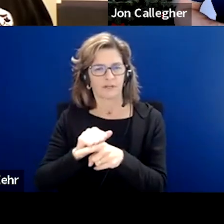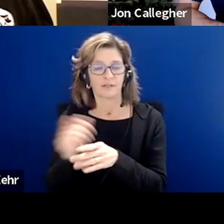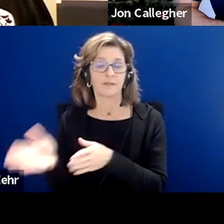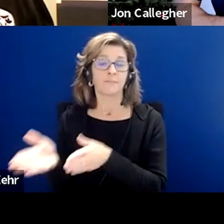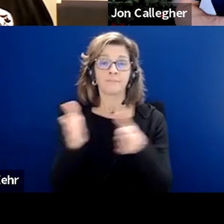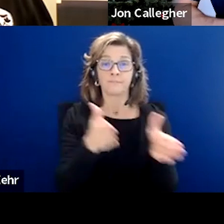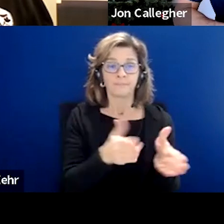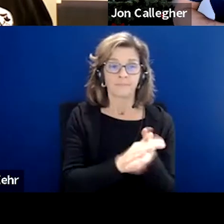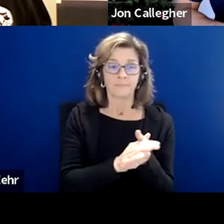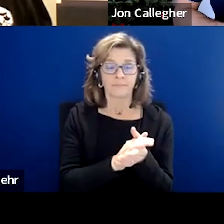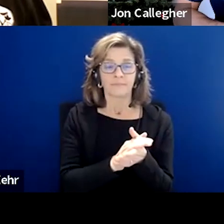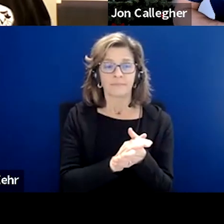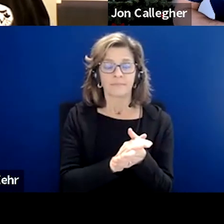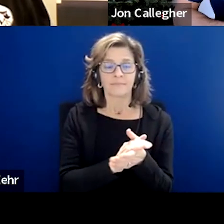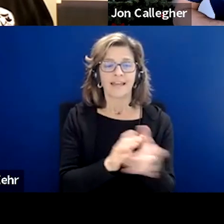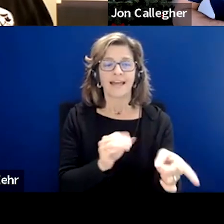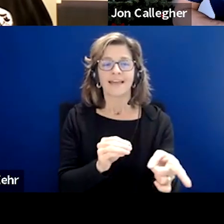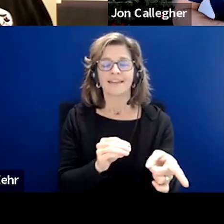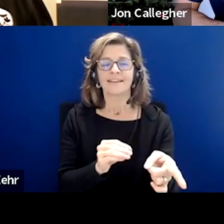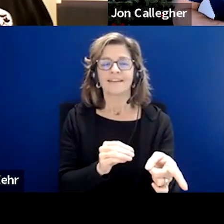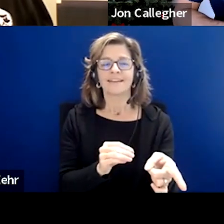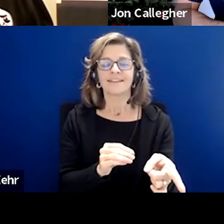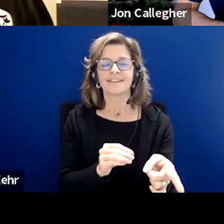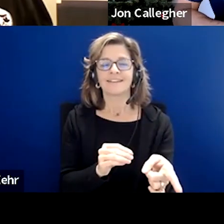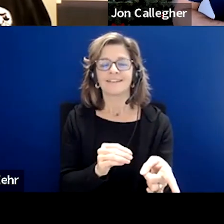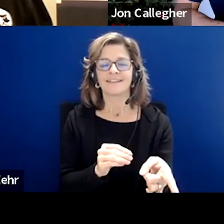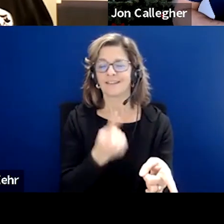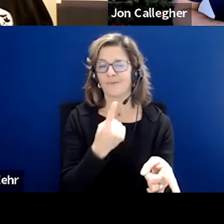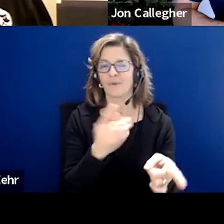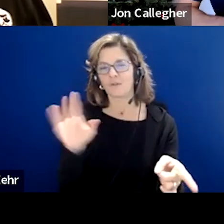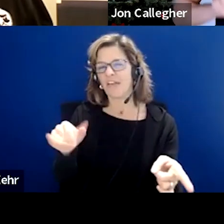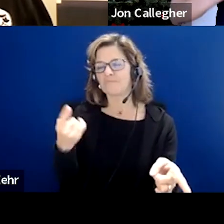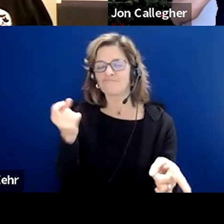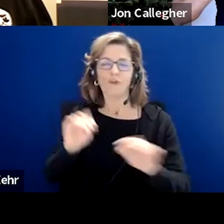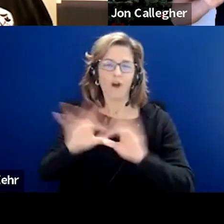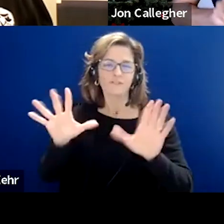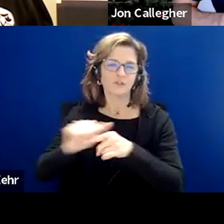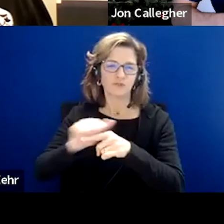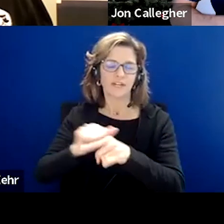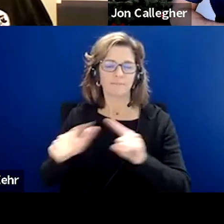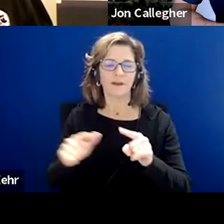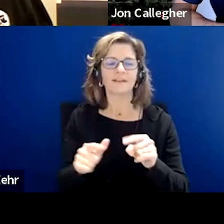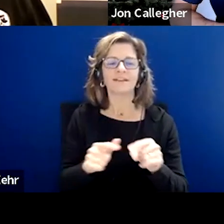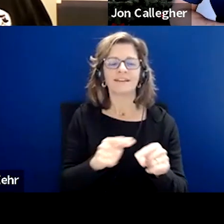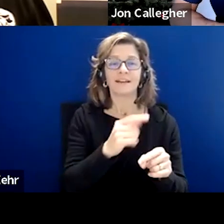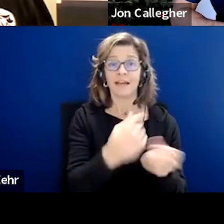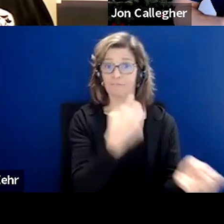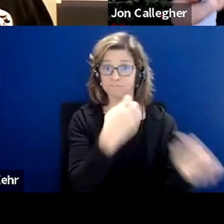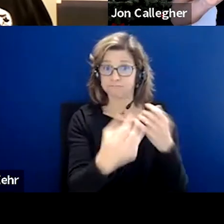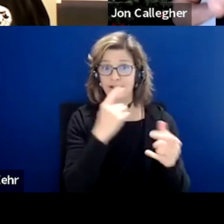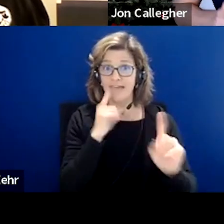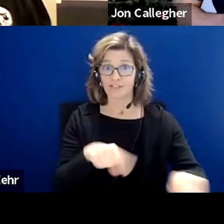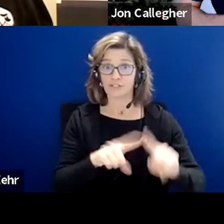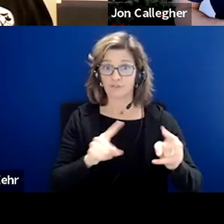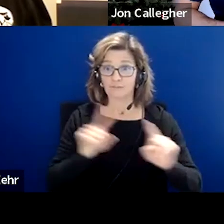I would say maybe less obvious, more interesting just to have a little discussion. And I wanted to read you sort of 3 sort of areas with just